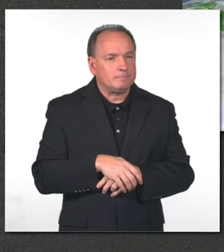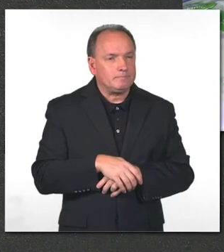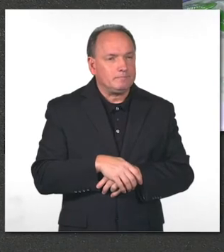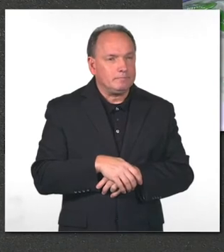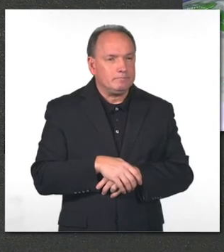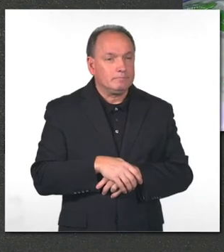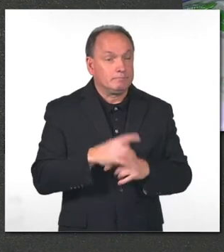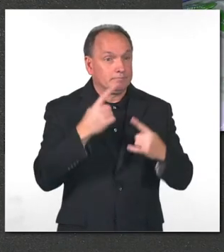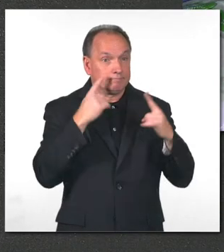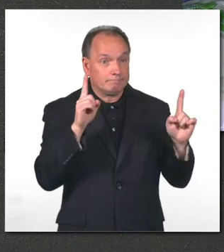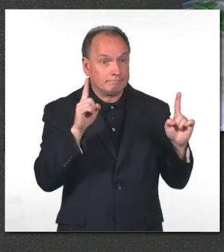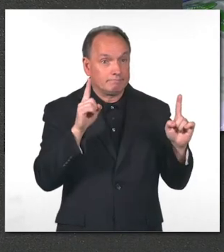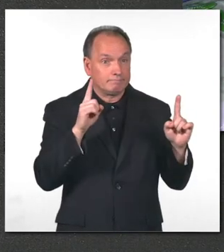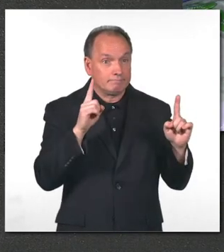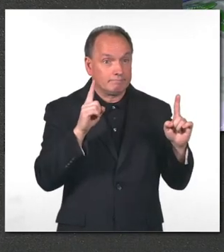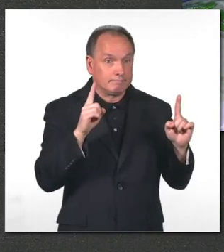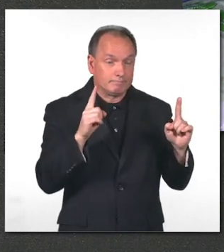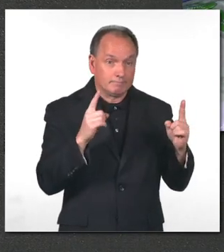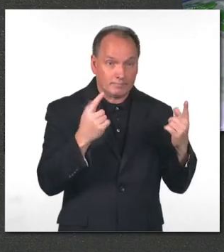There's our bunny.